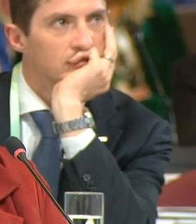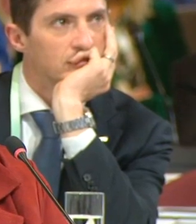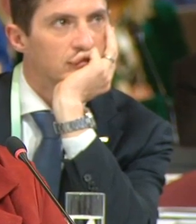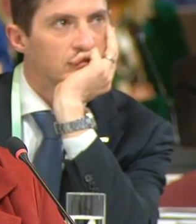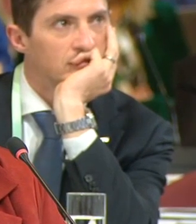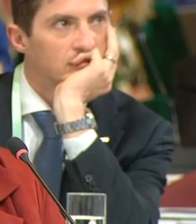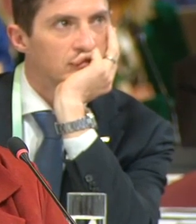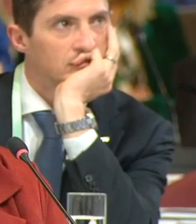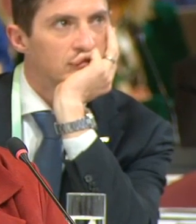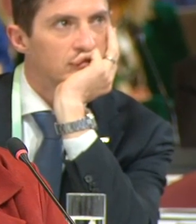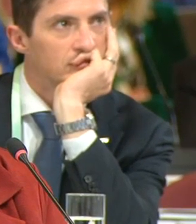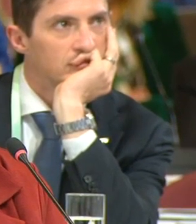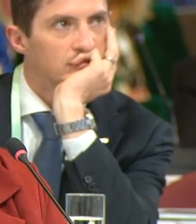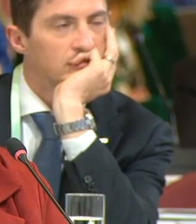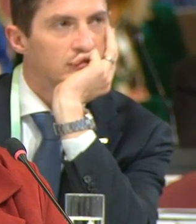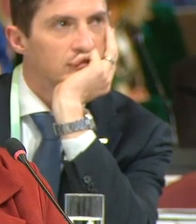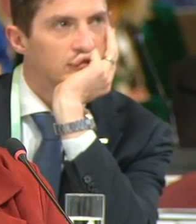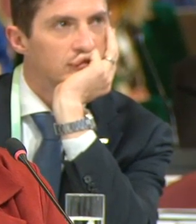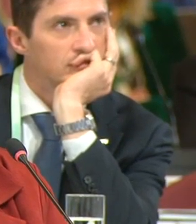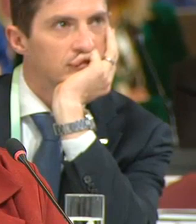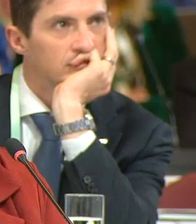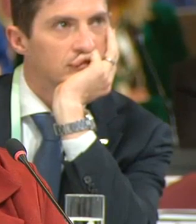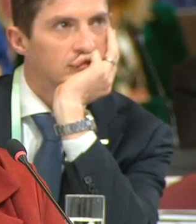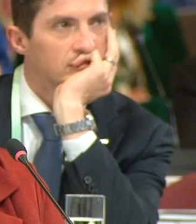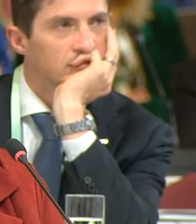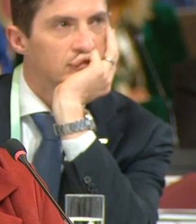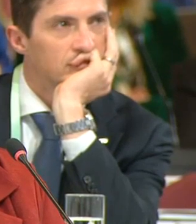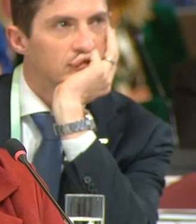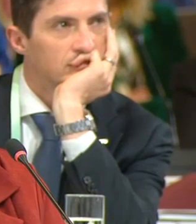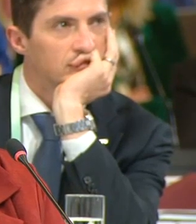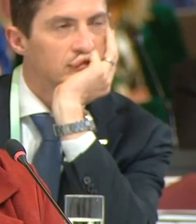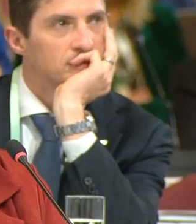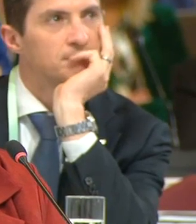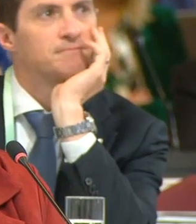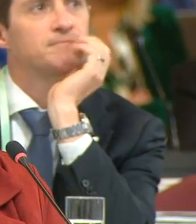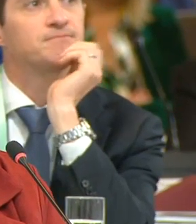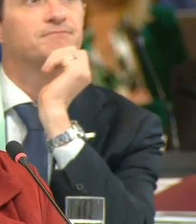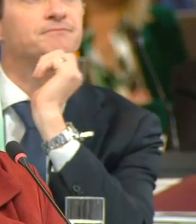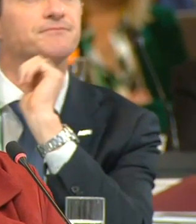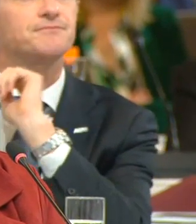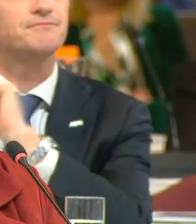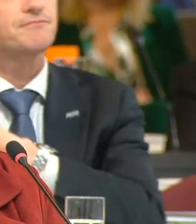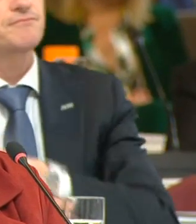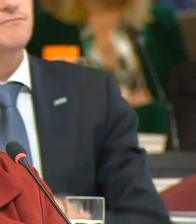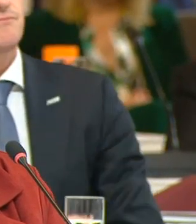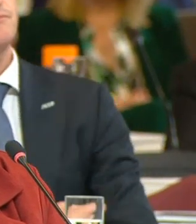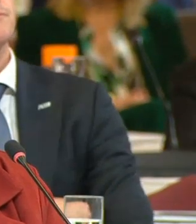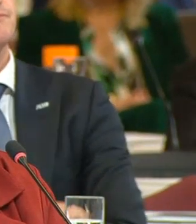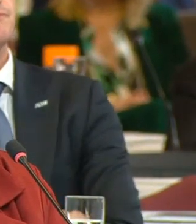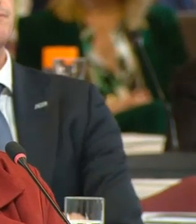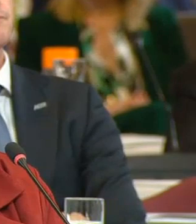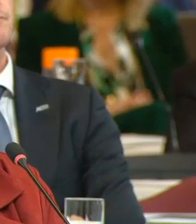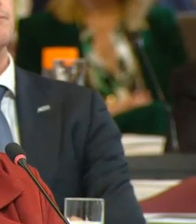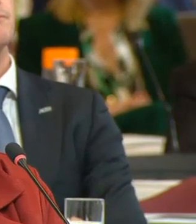people the traditional owners of this land and pay my respects to Elders past and present and extend that respect to all